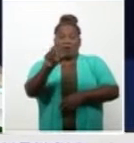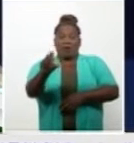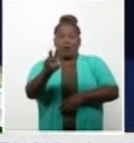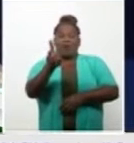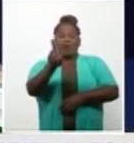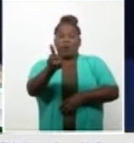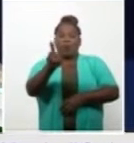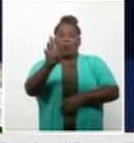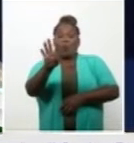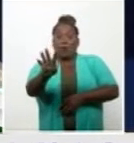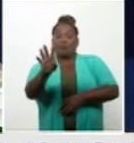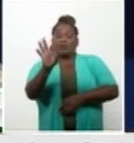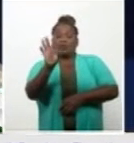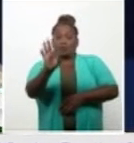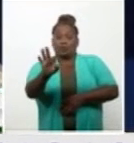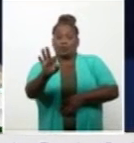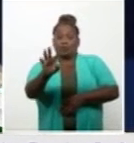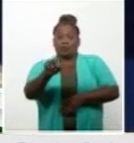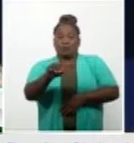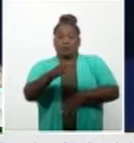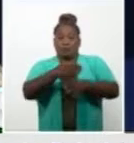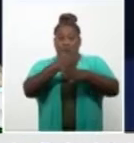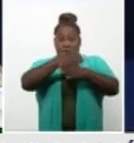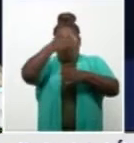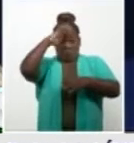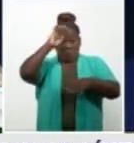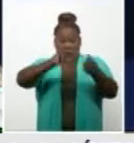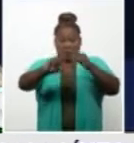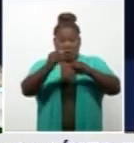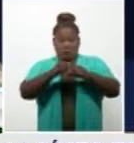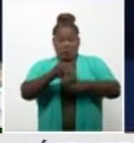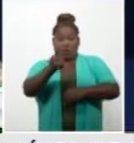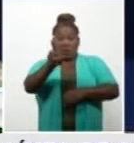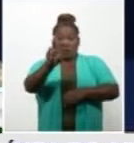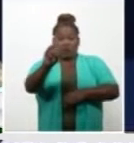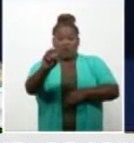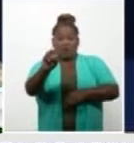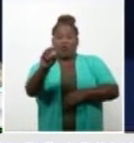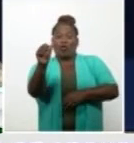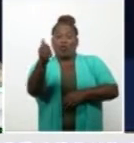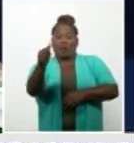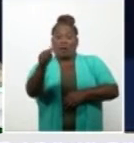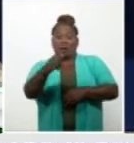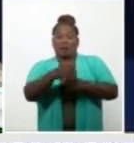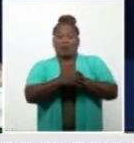Clara, 248. In Santiago de Cuba, 210.